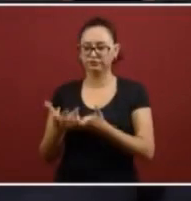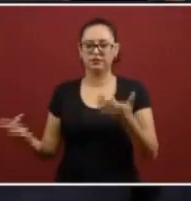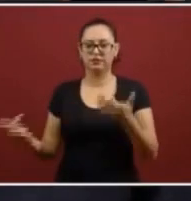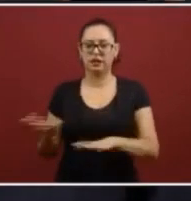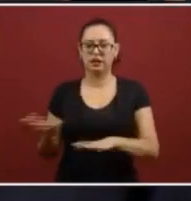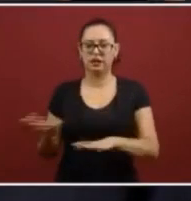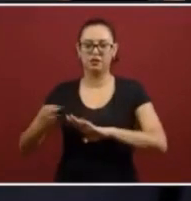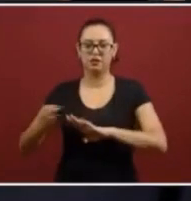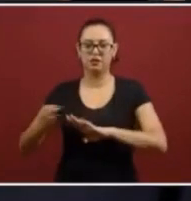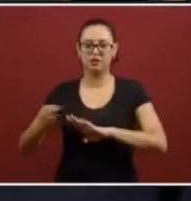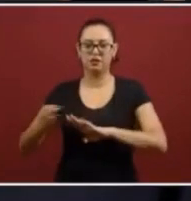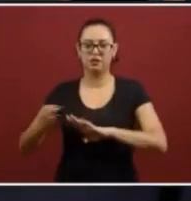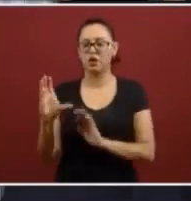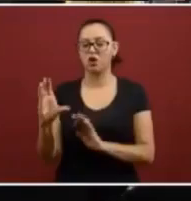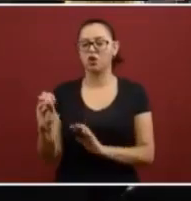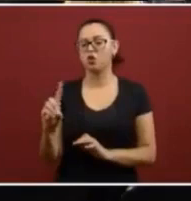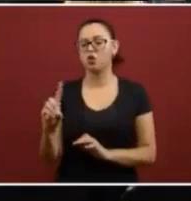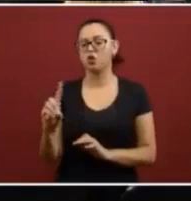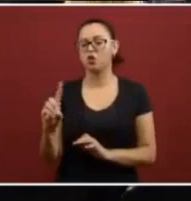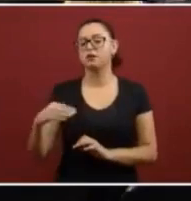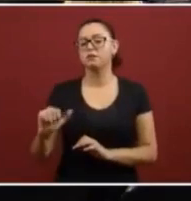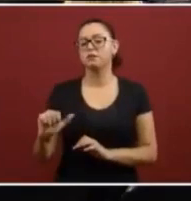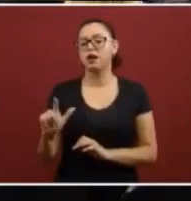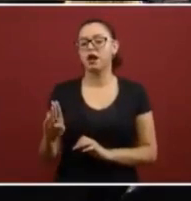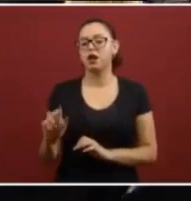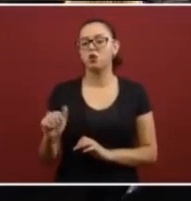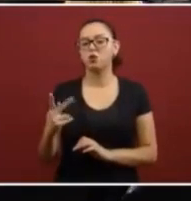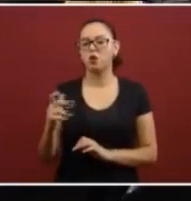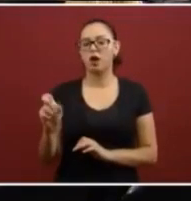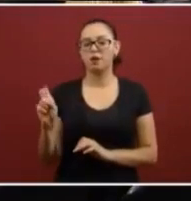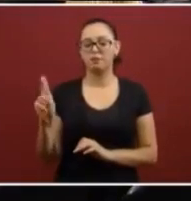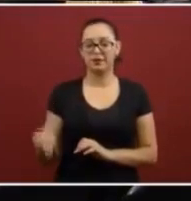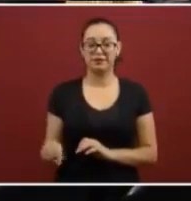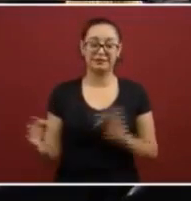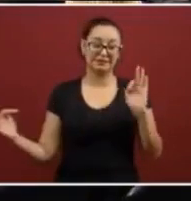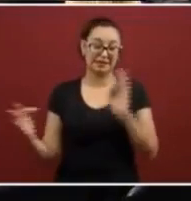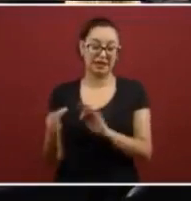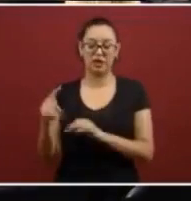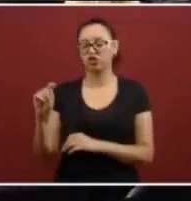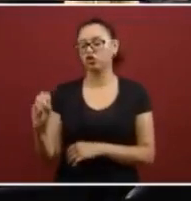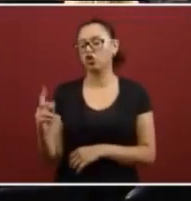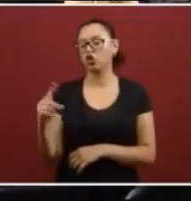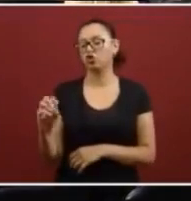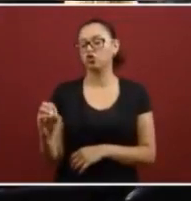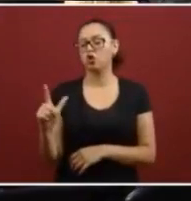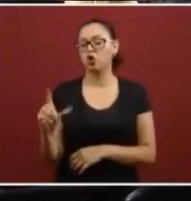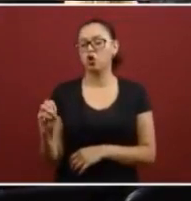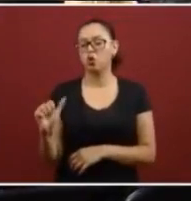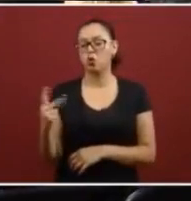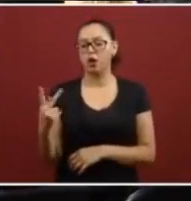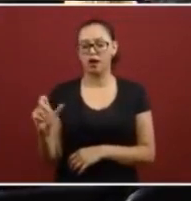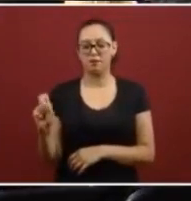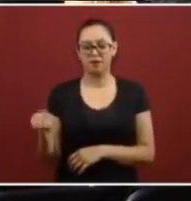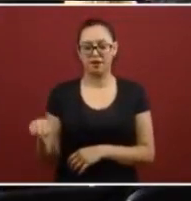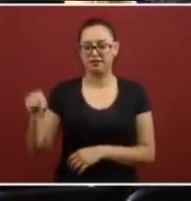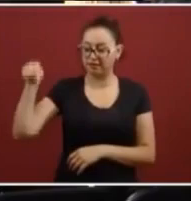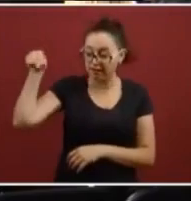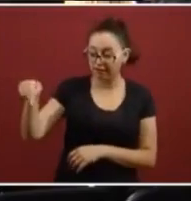of cerca Tierra de Blanca. Cosamaloapan, en la cuenca del Papaloapan, Wow. donde está